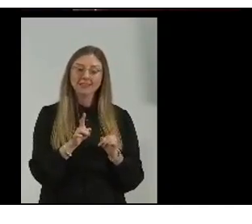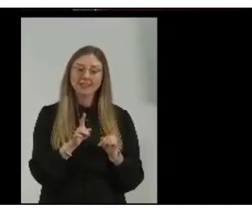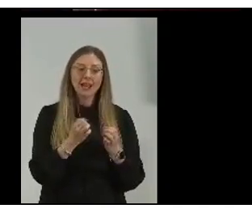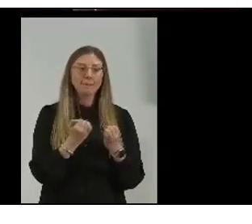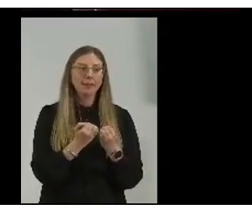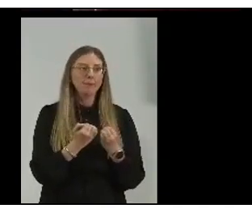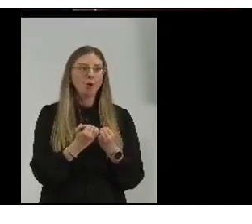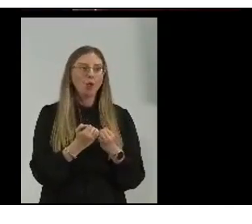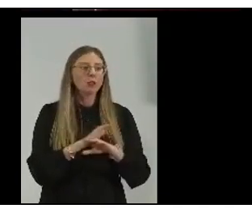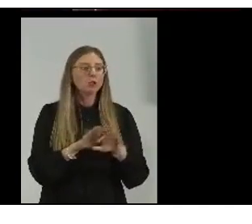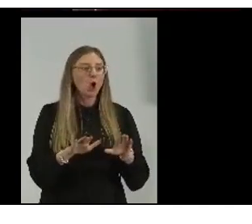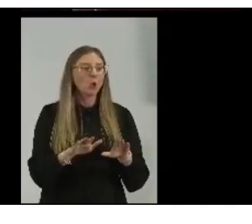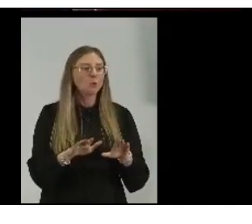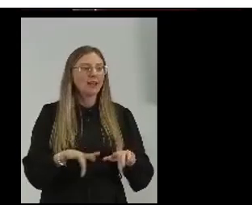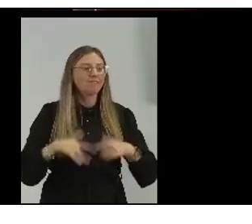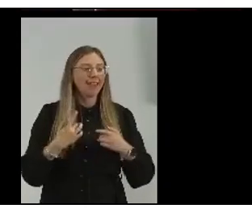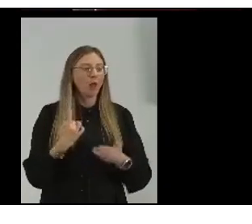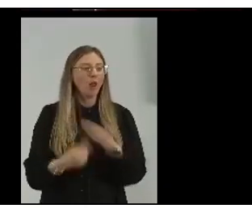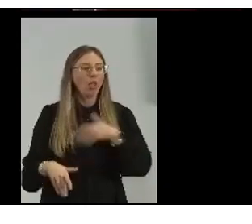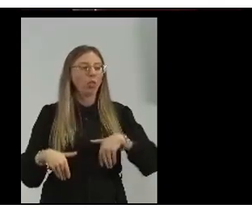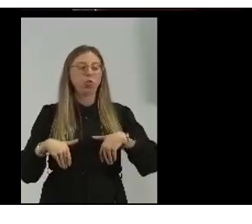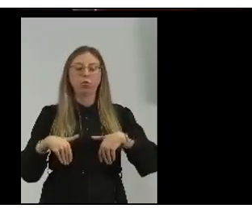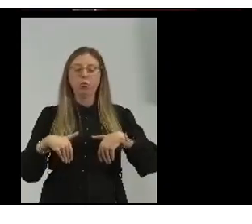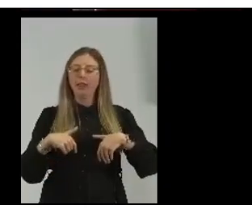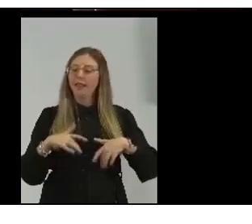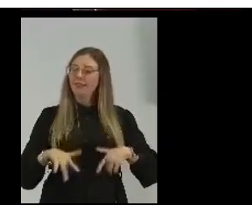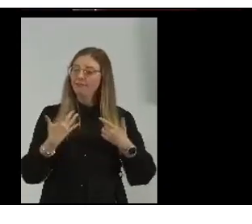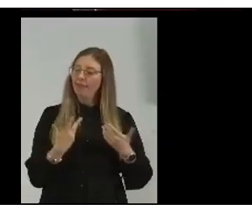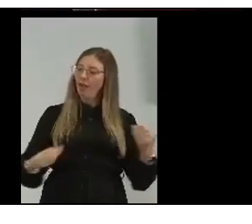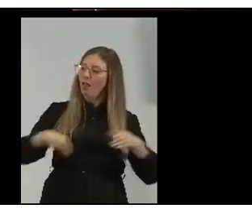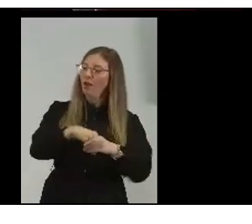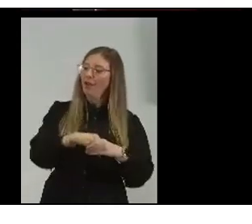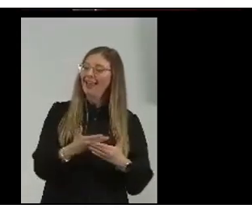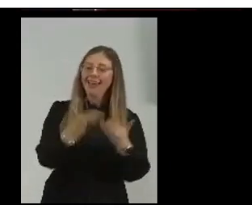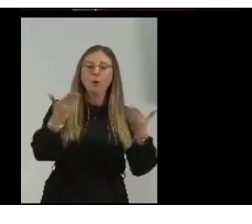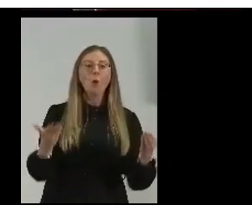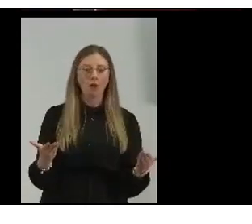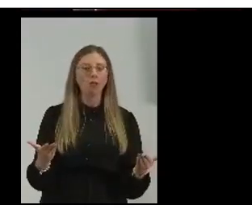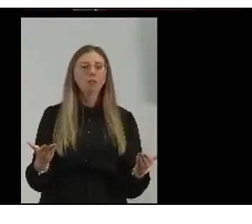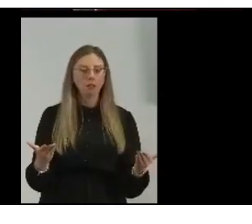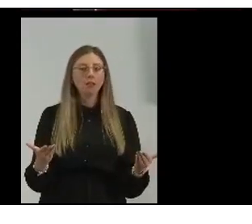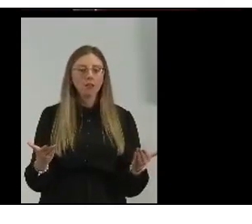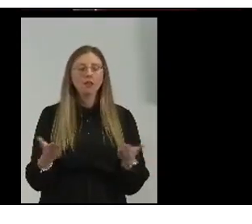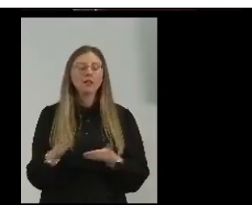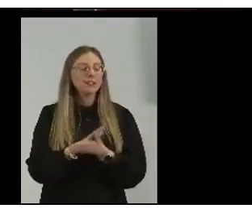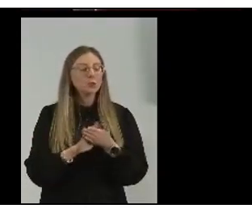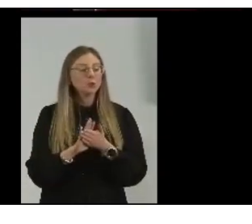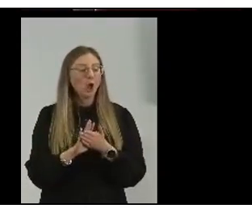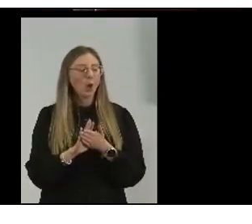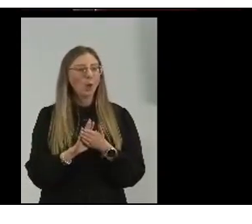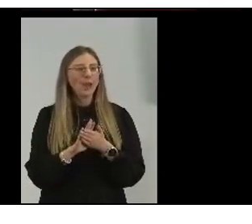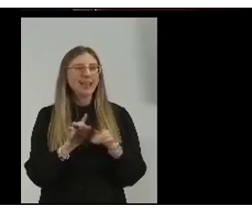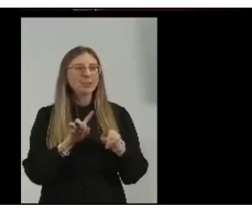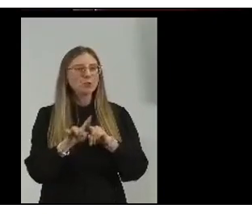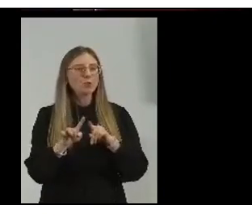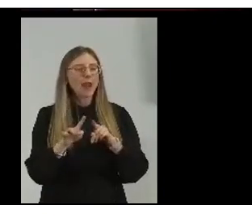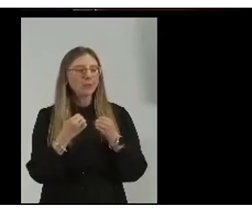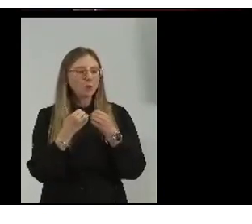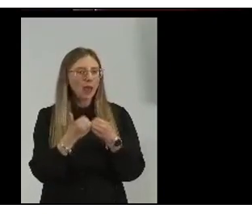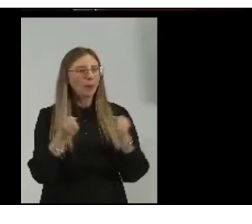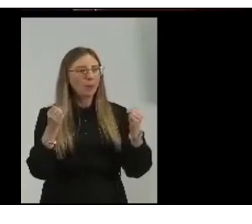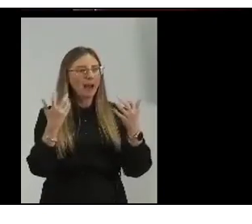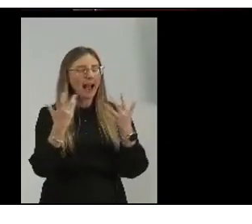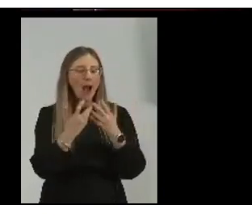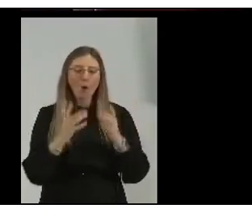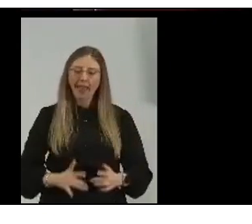standing out. Mm-hmm. So that the way of the mindset can also shape the way that